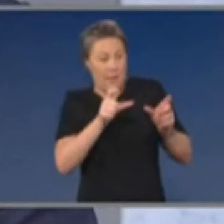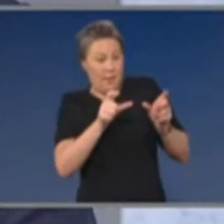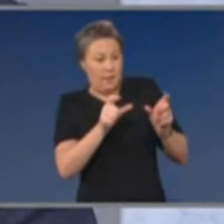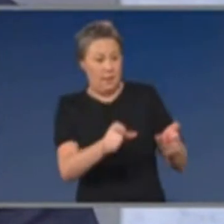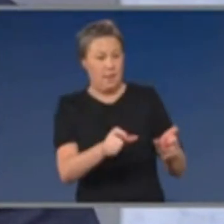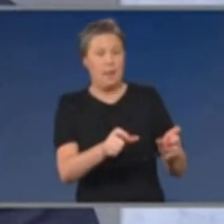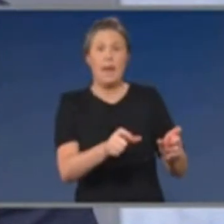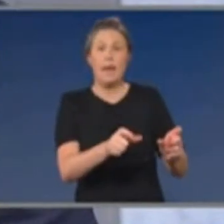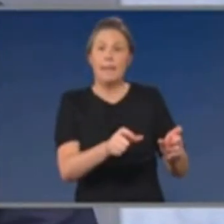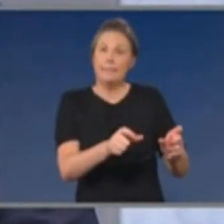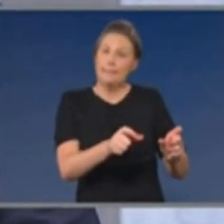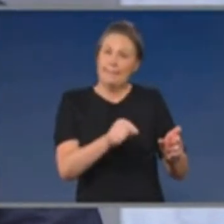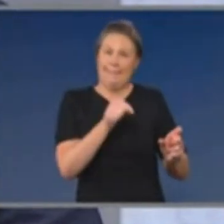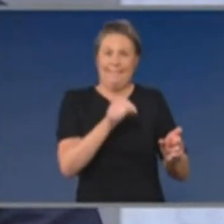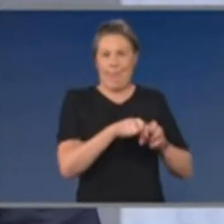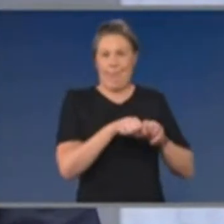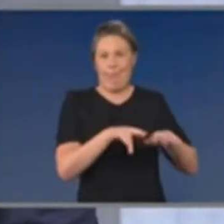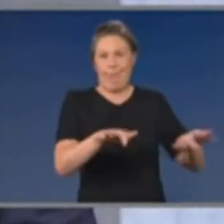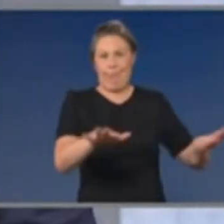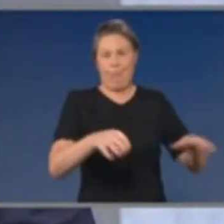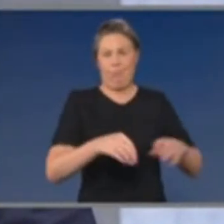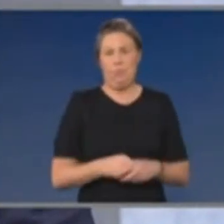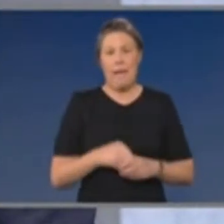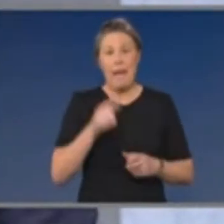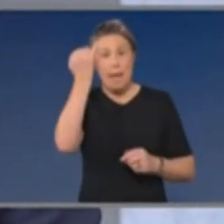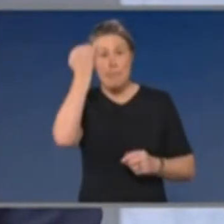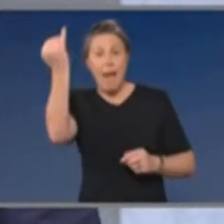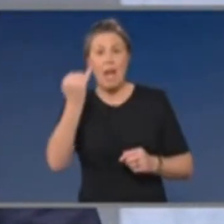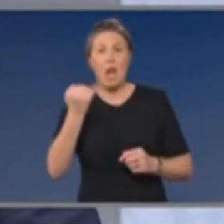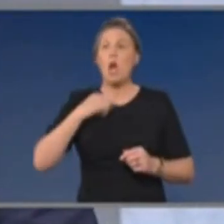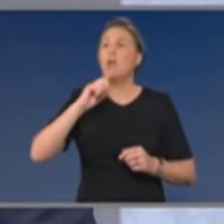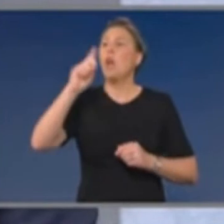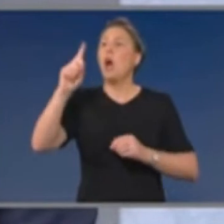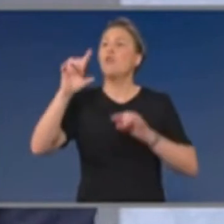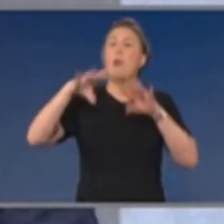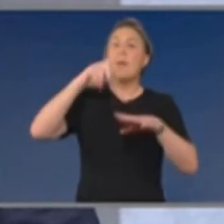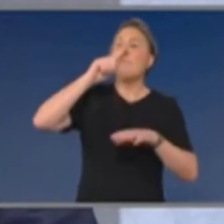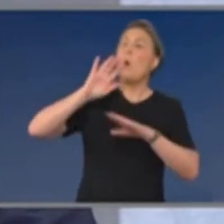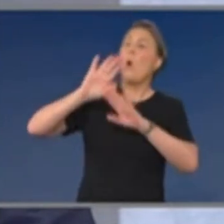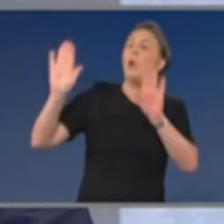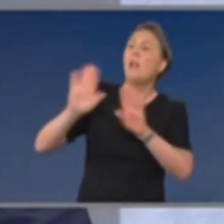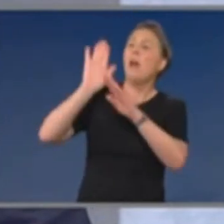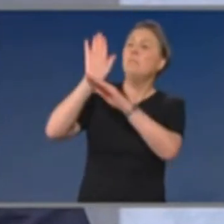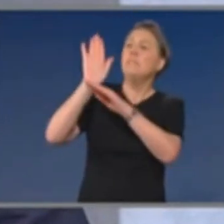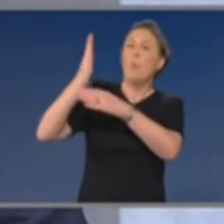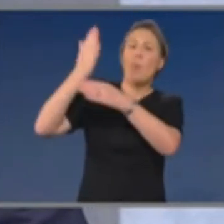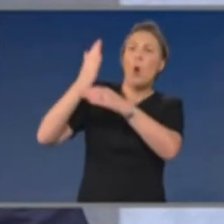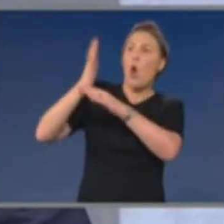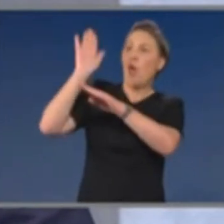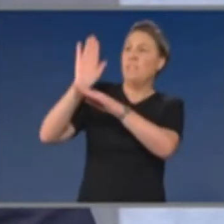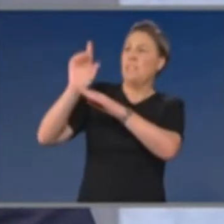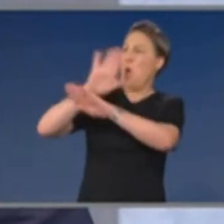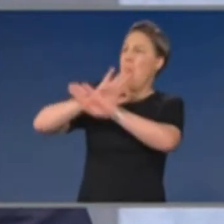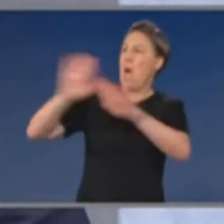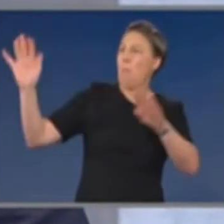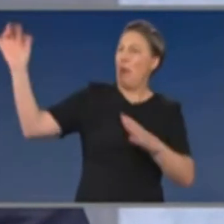return to Australia, or exporters can't sell their products overseas, or we halt all shipping to Australia, I mean, that's where the risks come